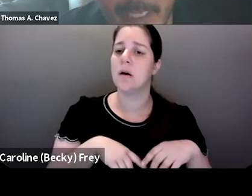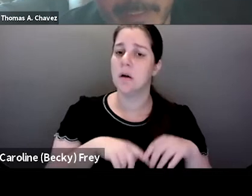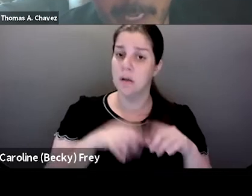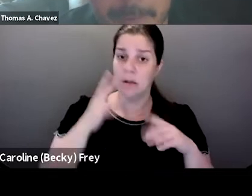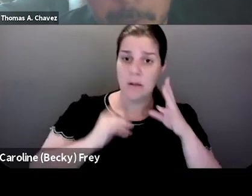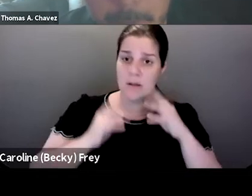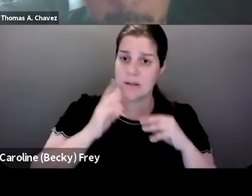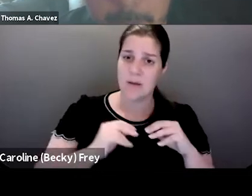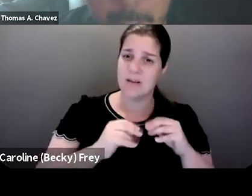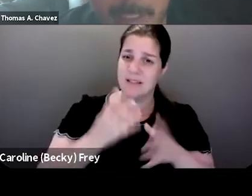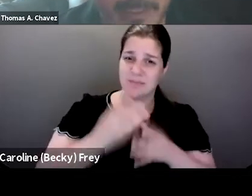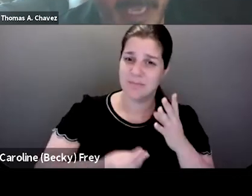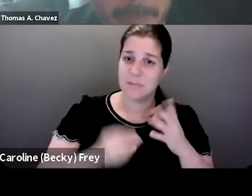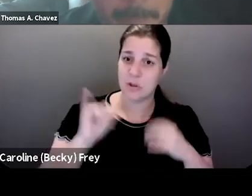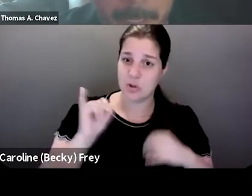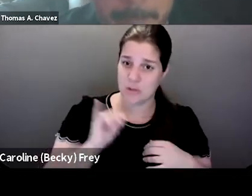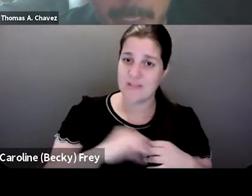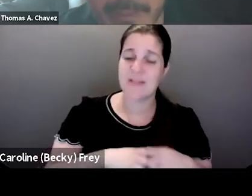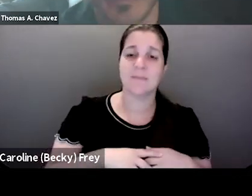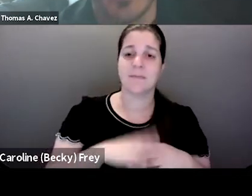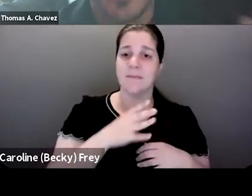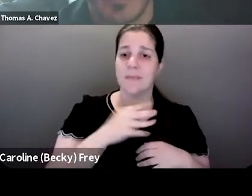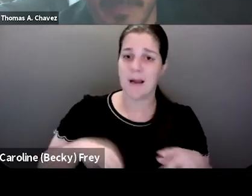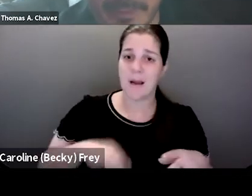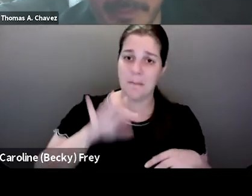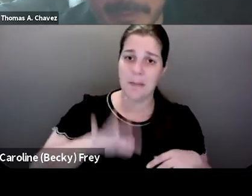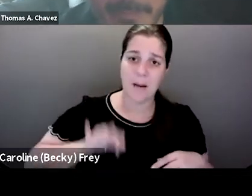connected to lacking health insurance and having to pay out of pocket.